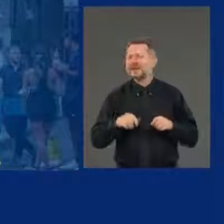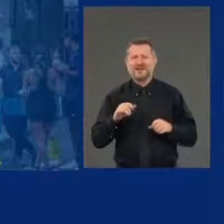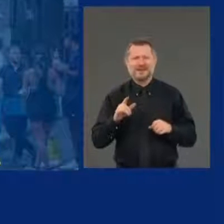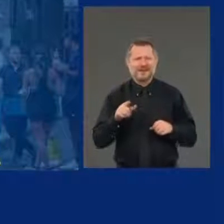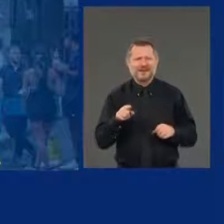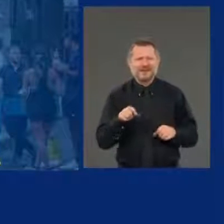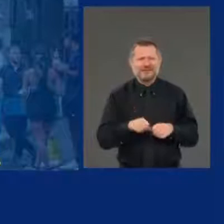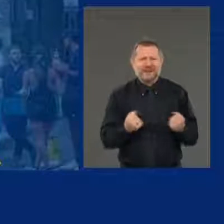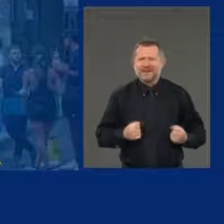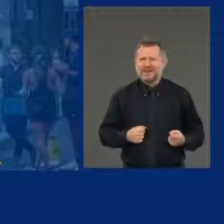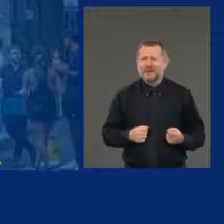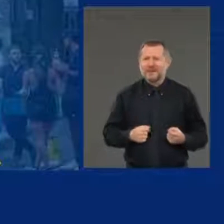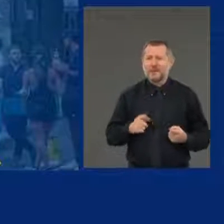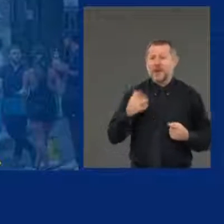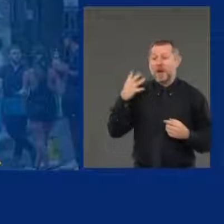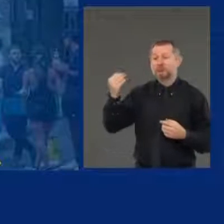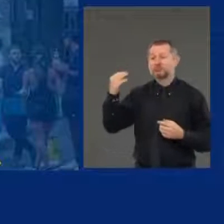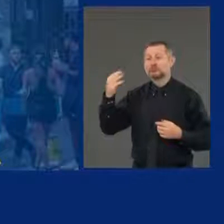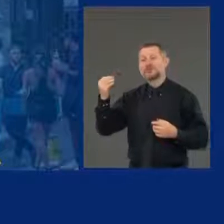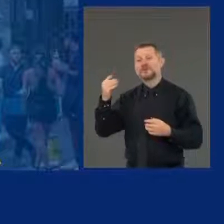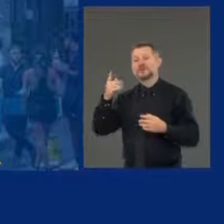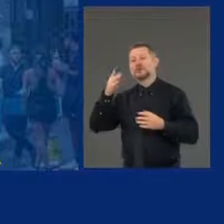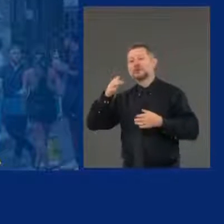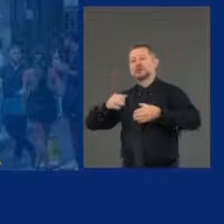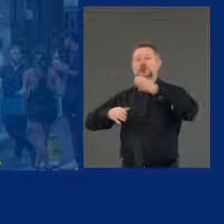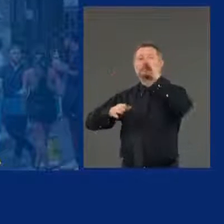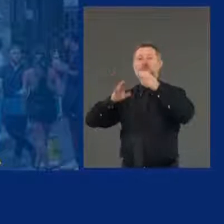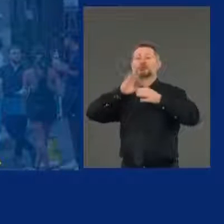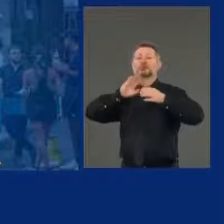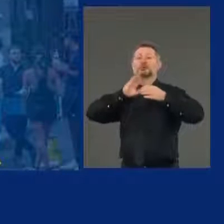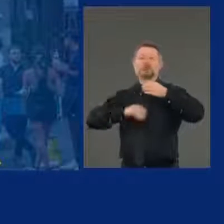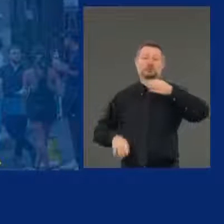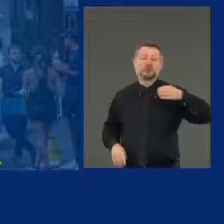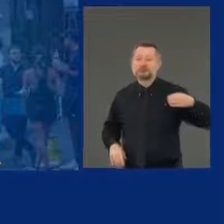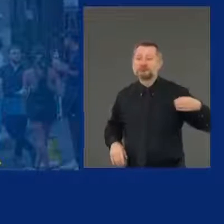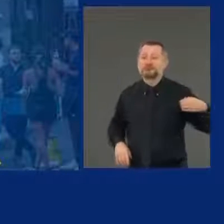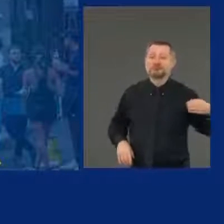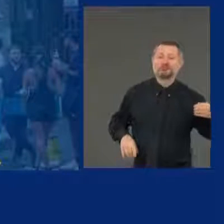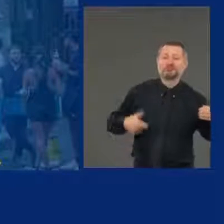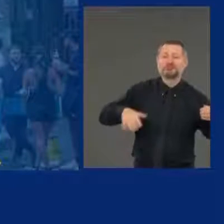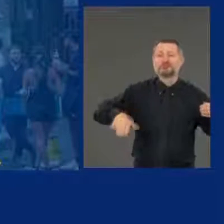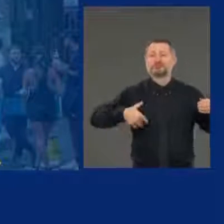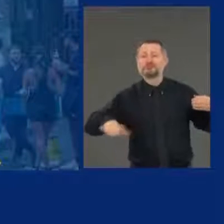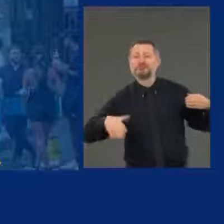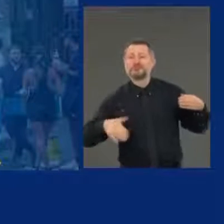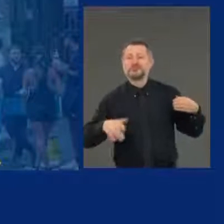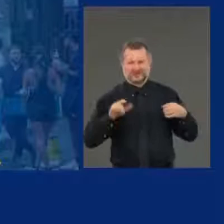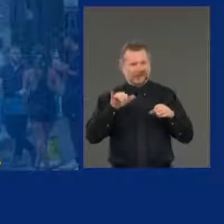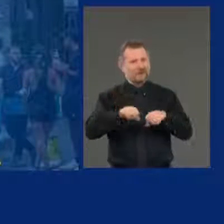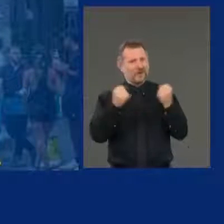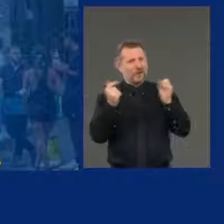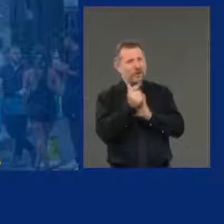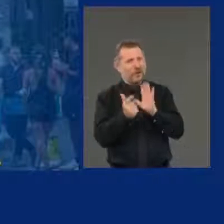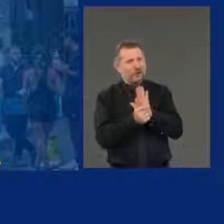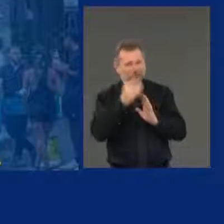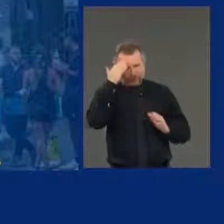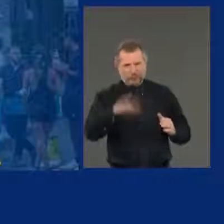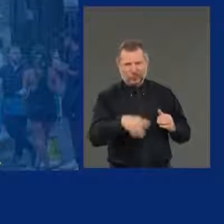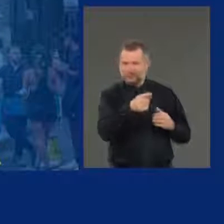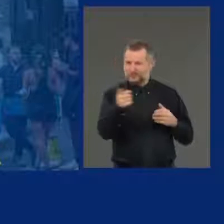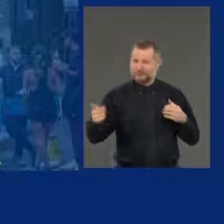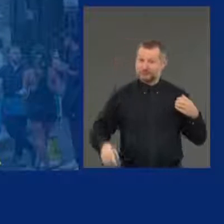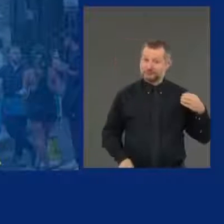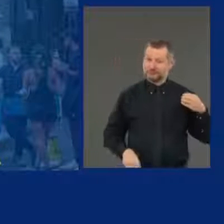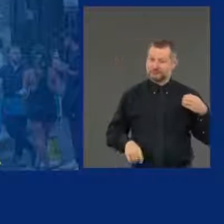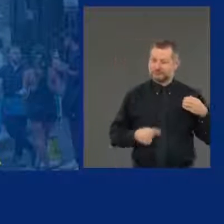on the sidewalk drinking a beer. You're violating the open container law. The